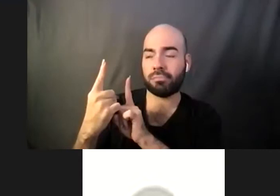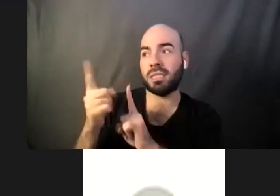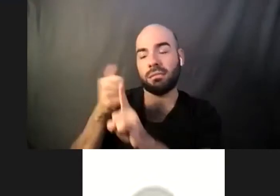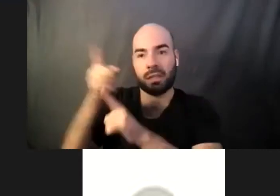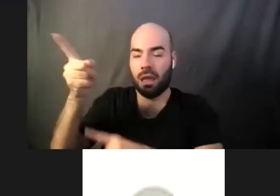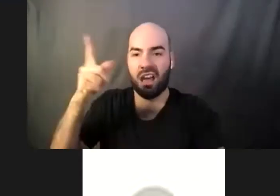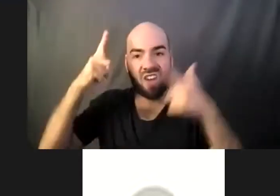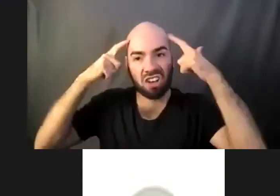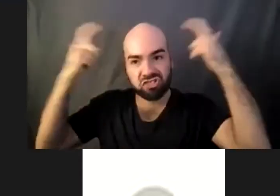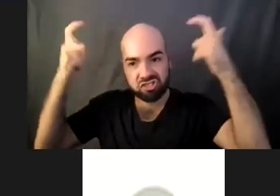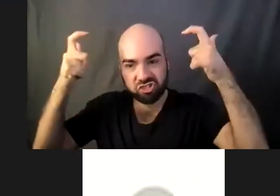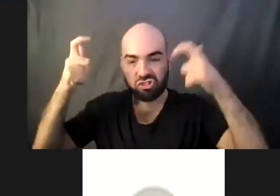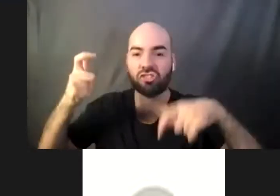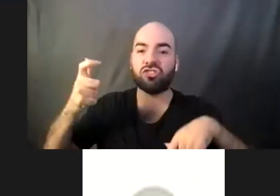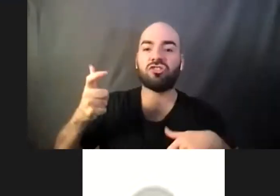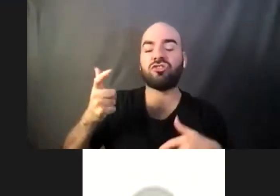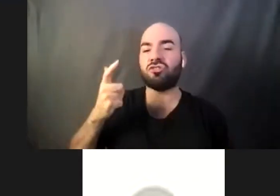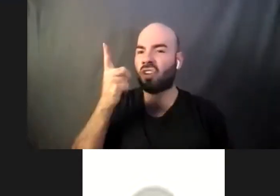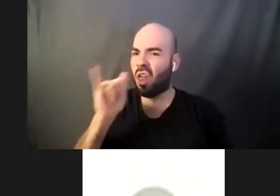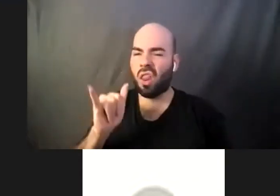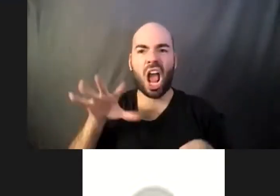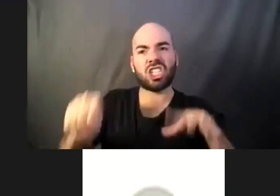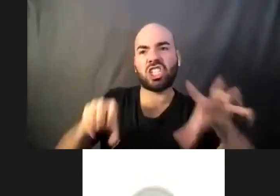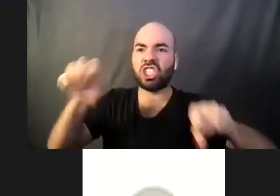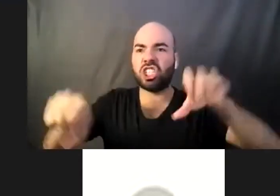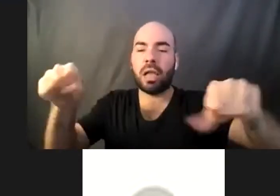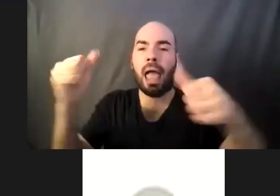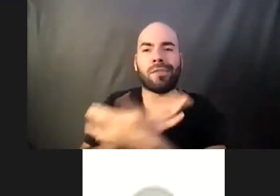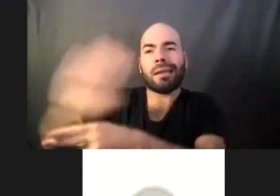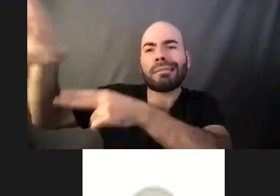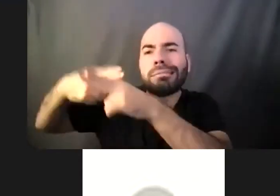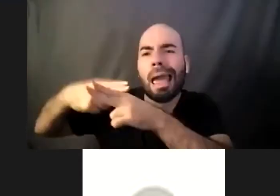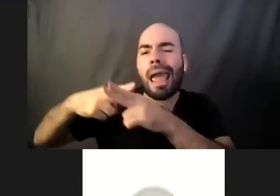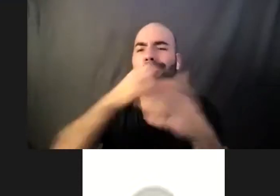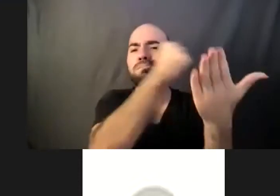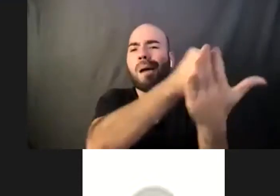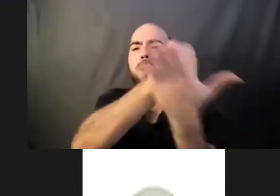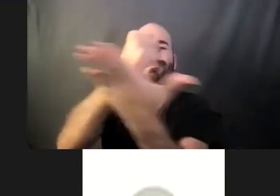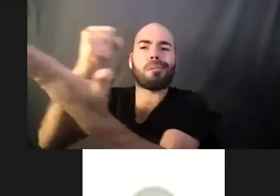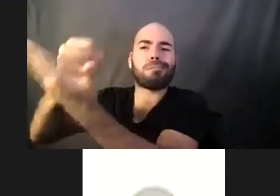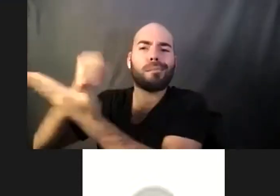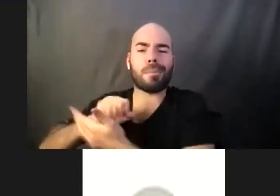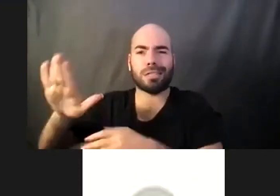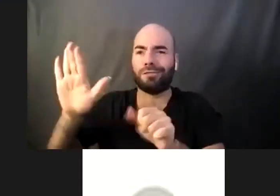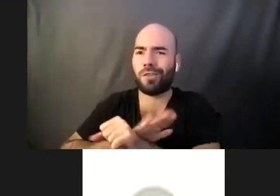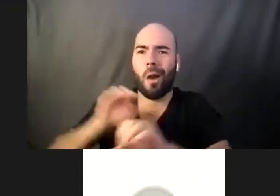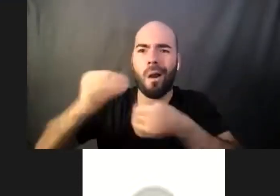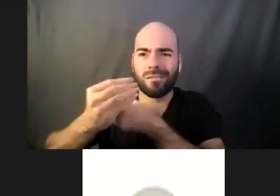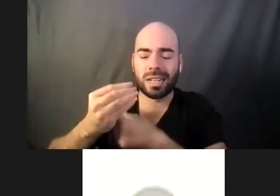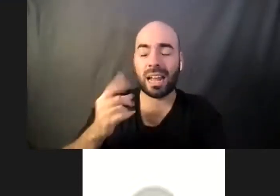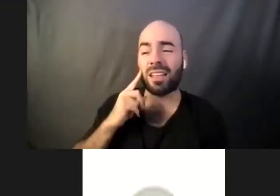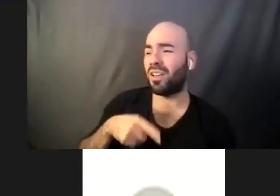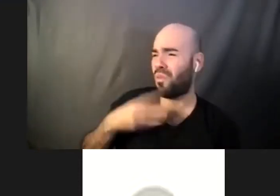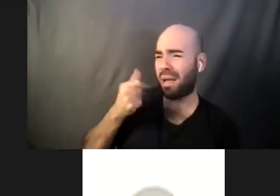into his office, it looks like Dr. Strangelove, his logo is all over the planet. And I'm like, what is this white man going to talk to me